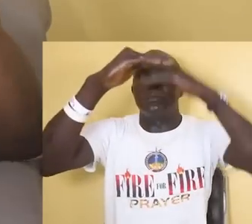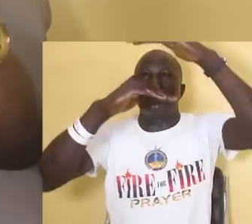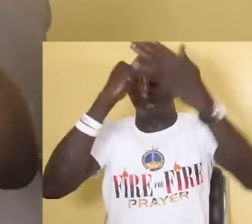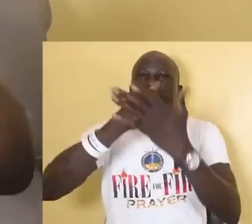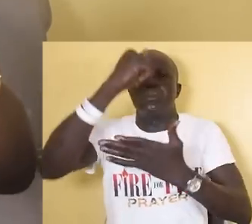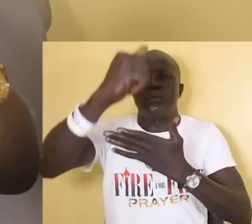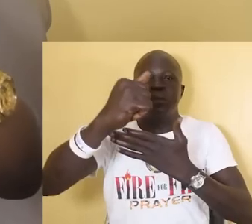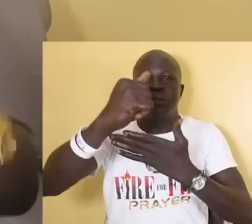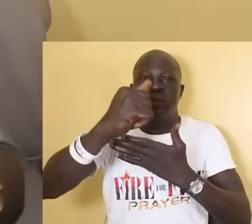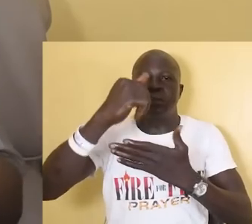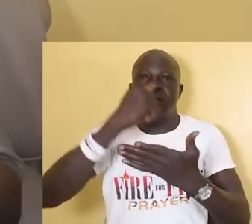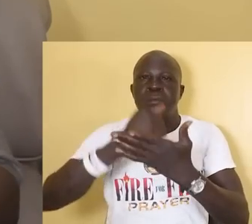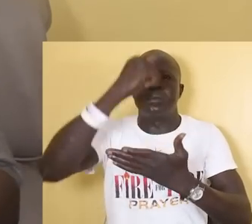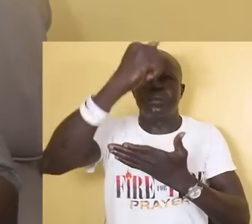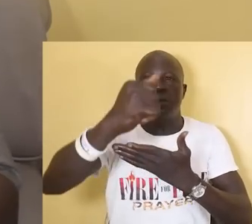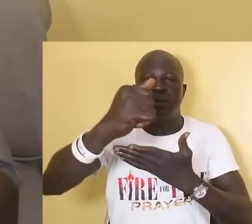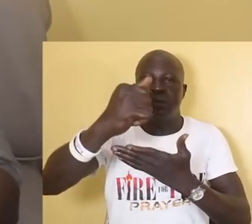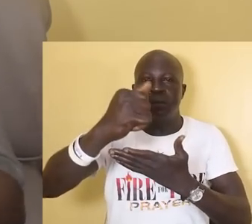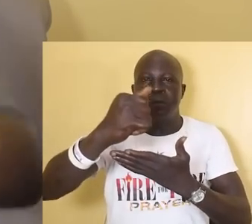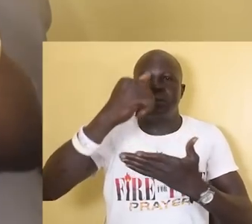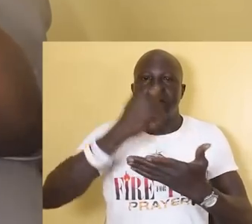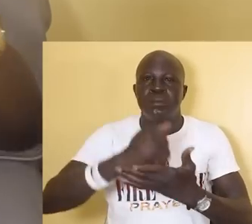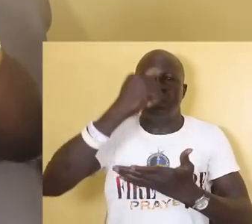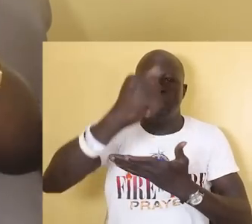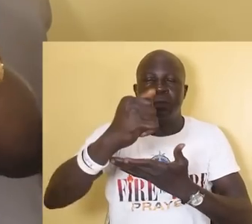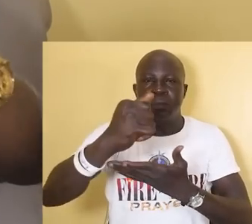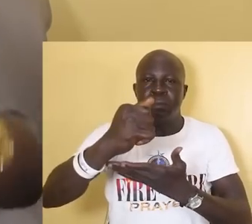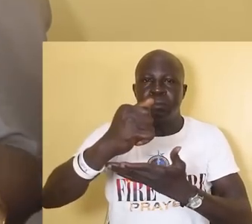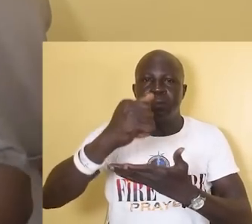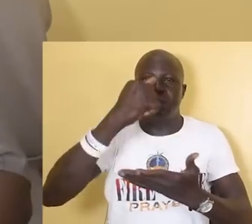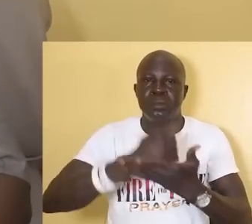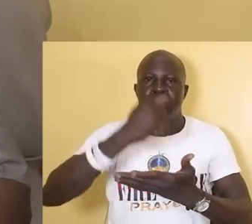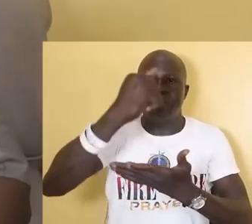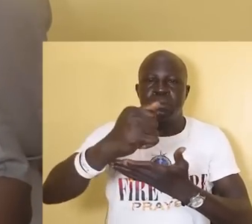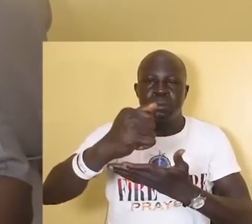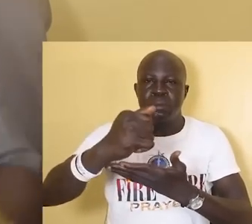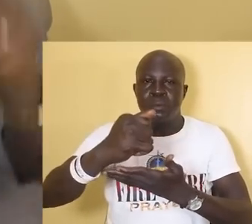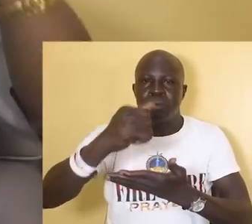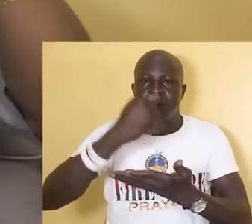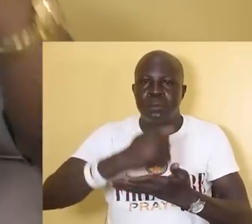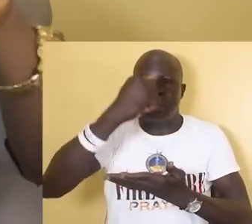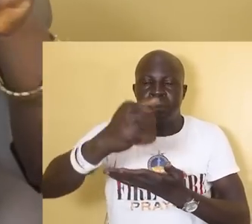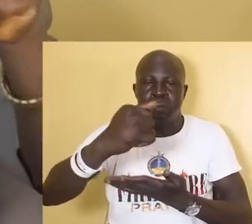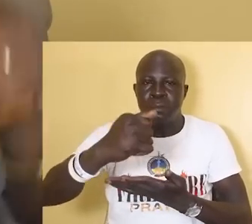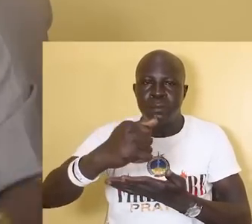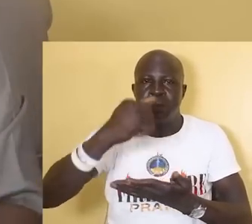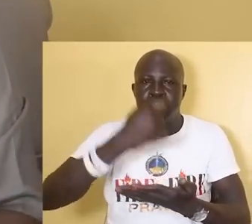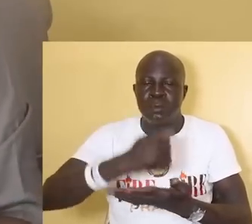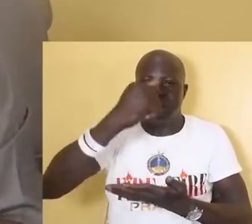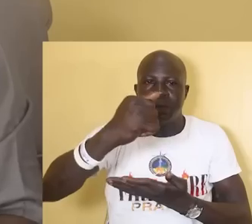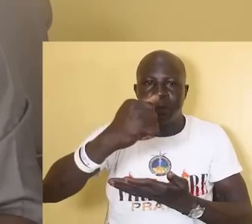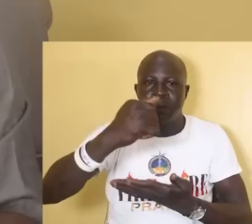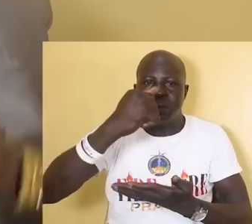Magogi. Fire. Magogi. Magogi. Magogi. Magogi.